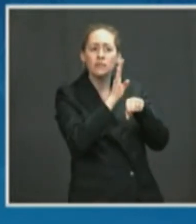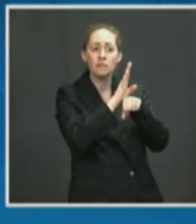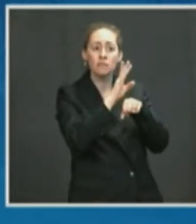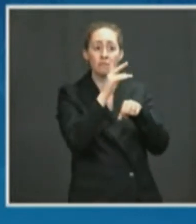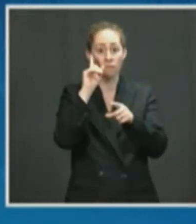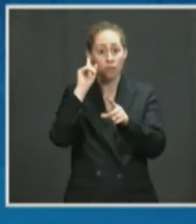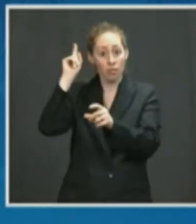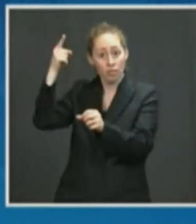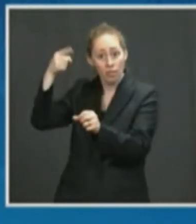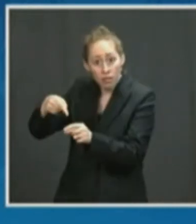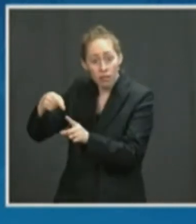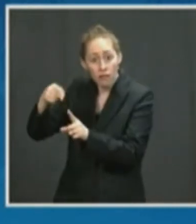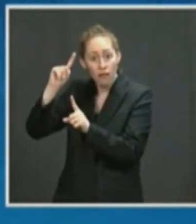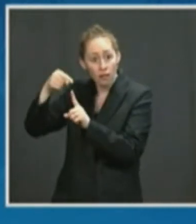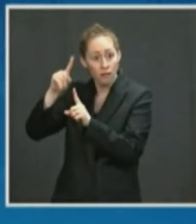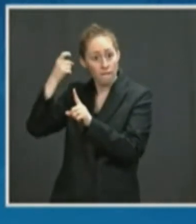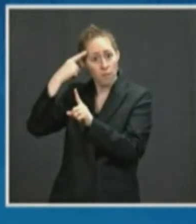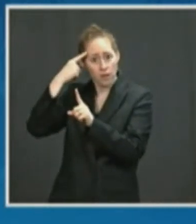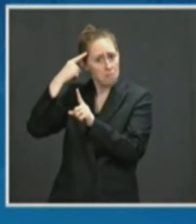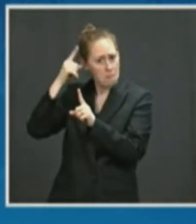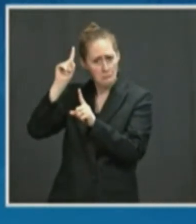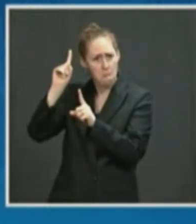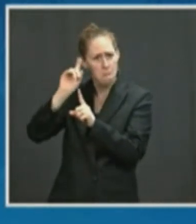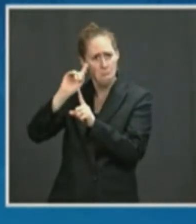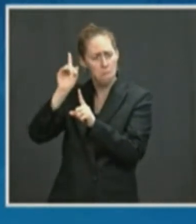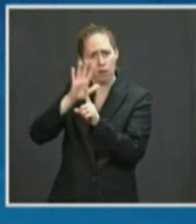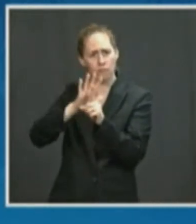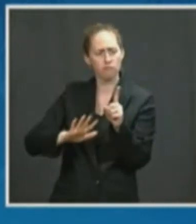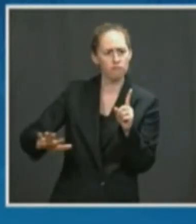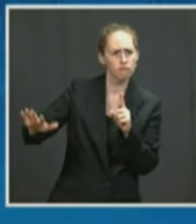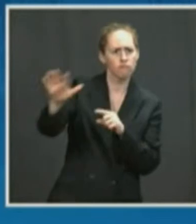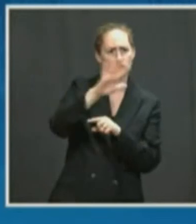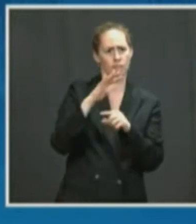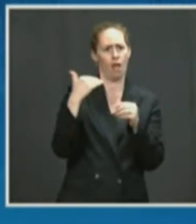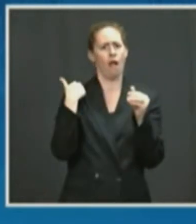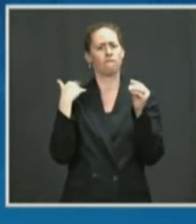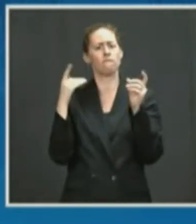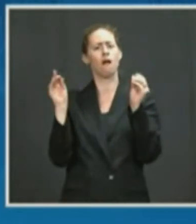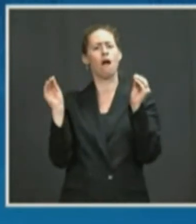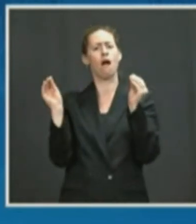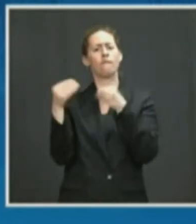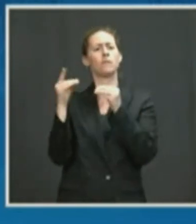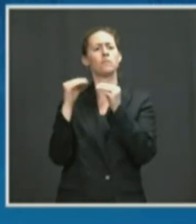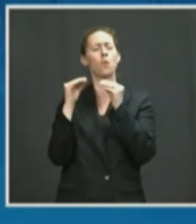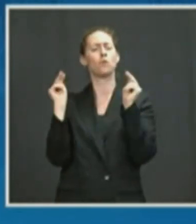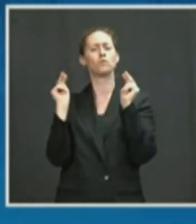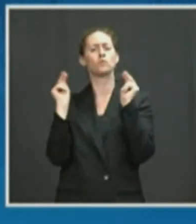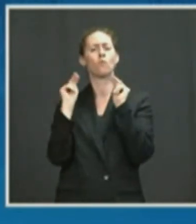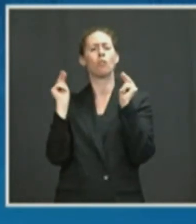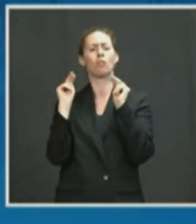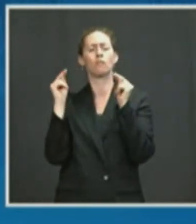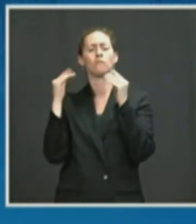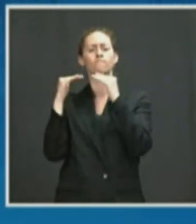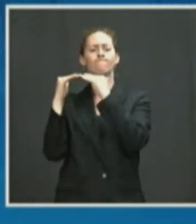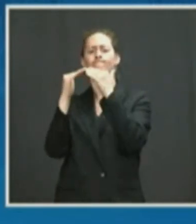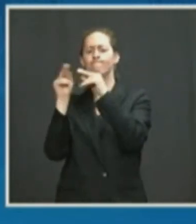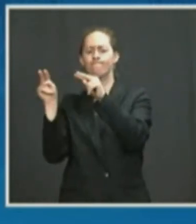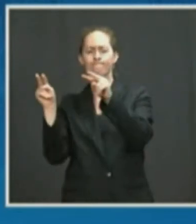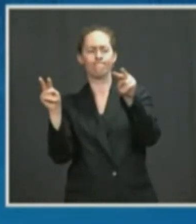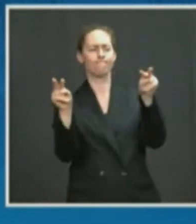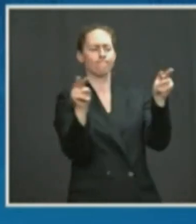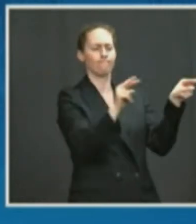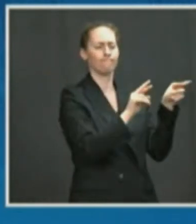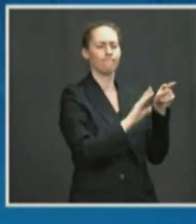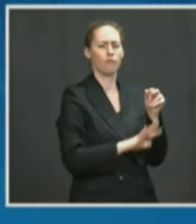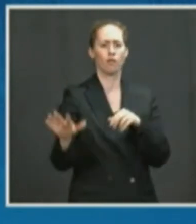fight corruption and is independent, but also fight in the entire government apparatus from